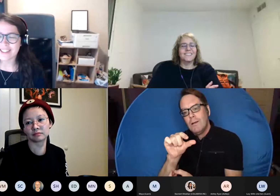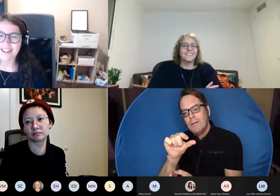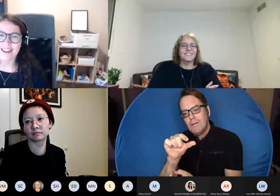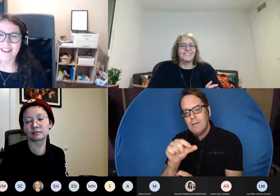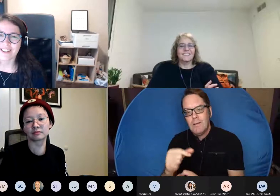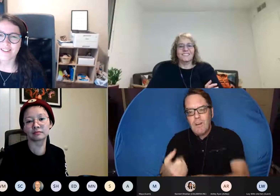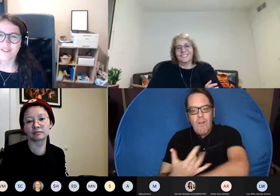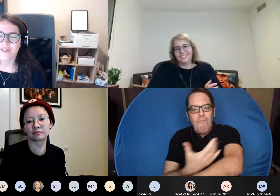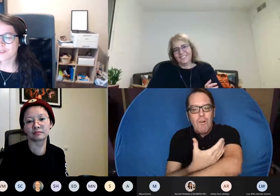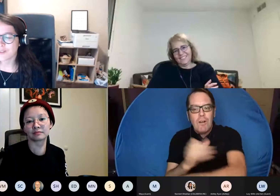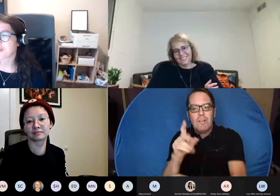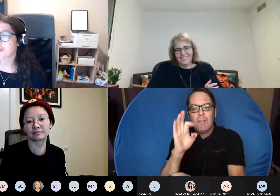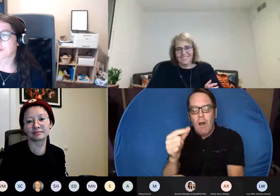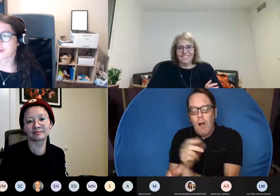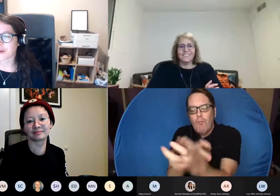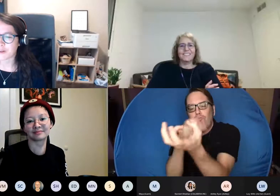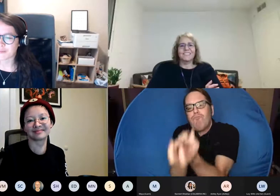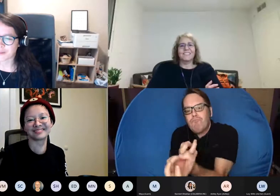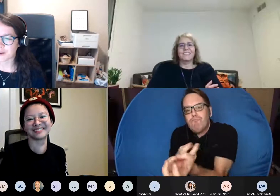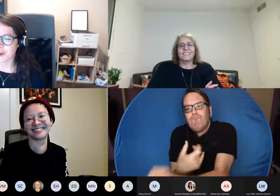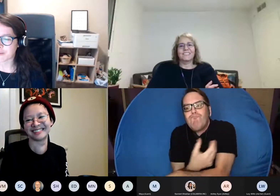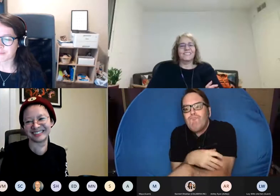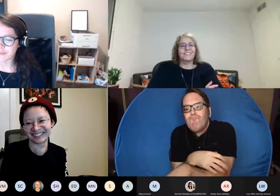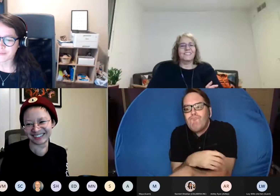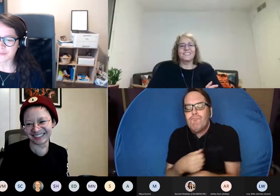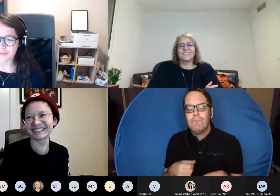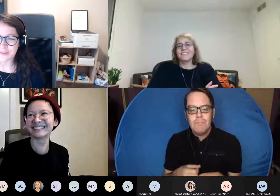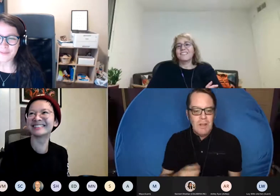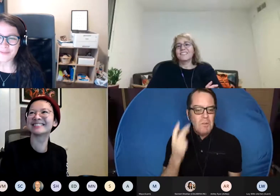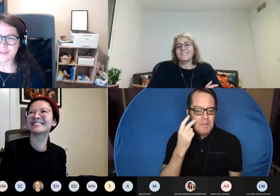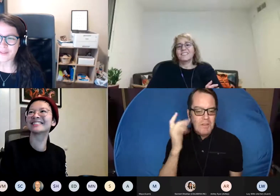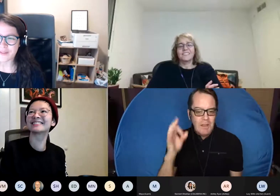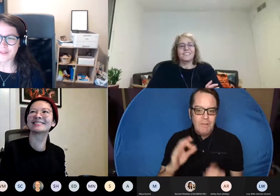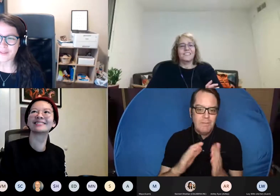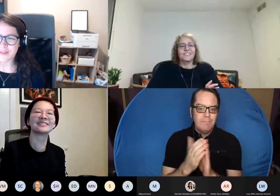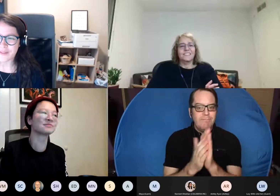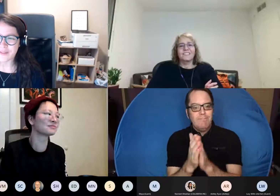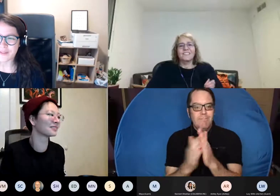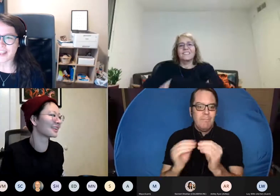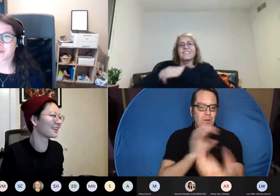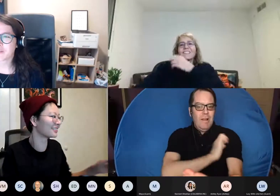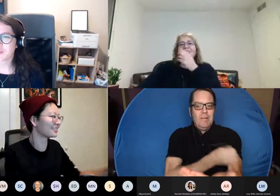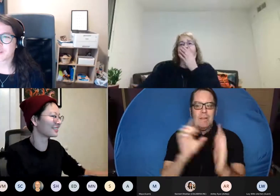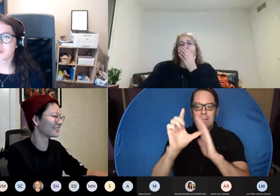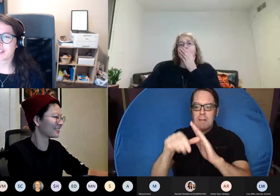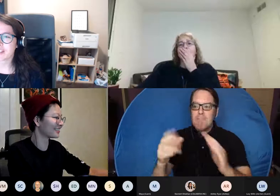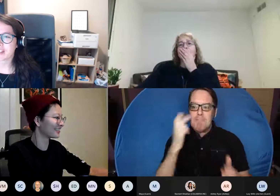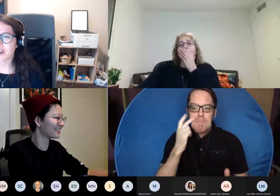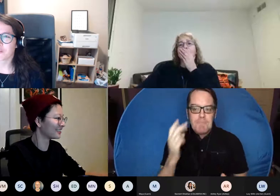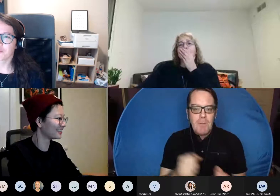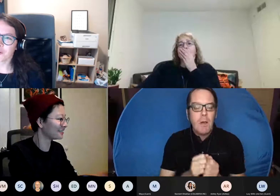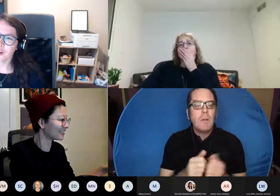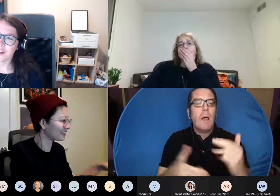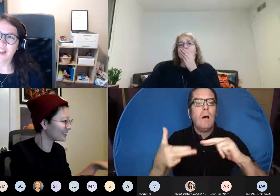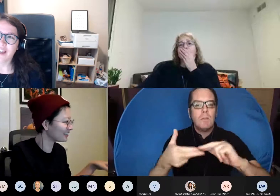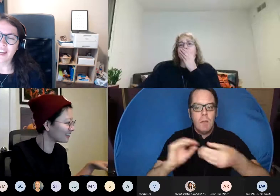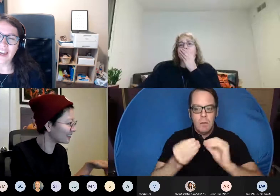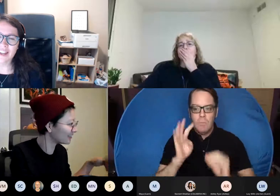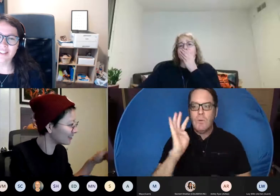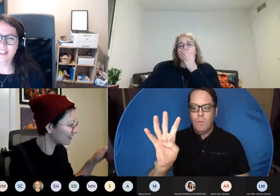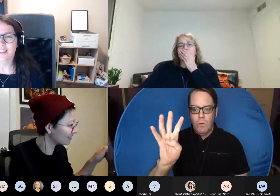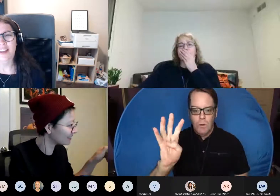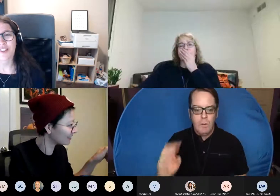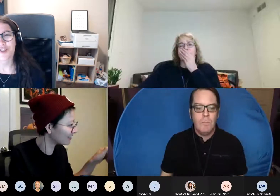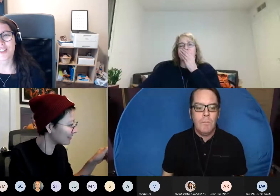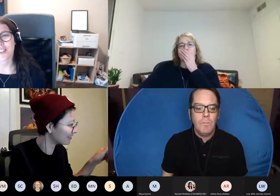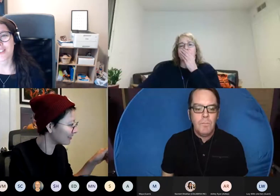he perks up at all later on. All right, on that, we will move to slide 4.